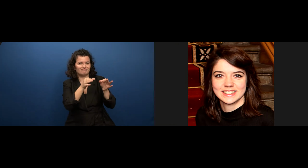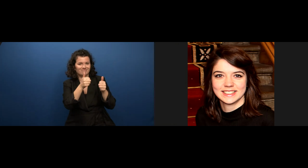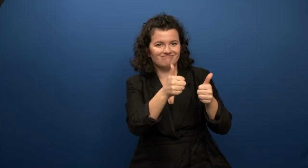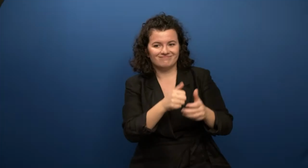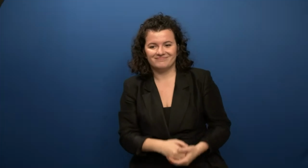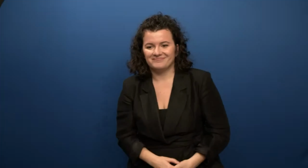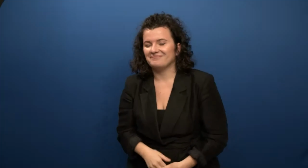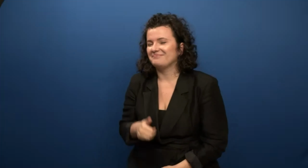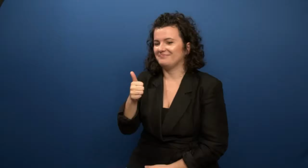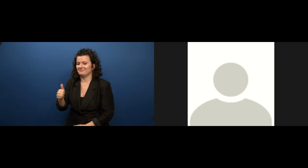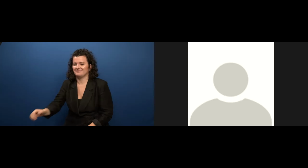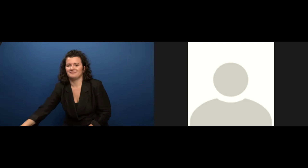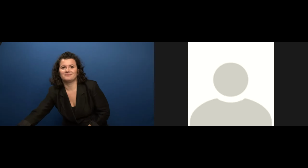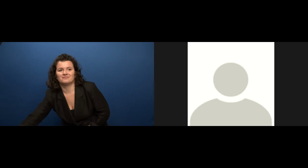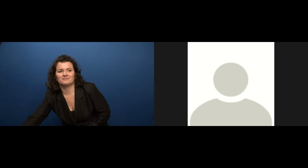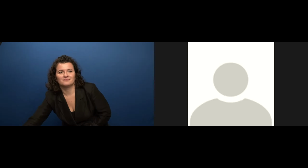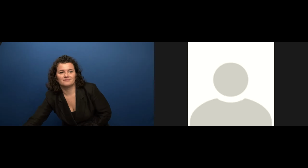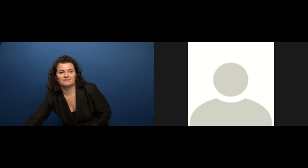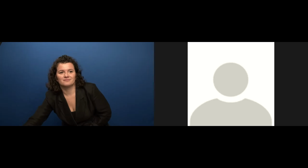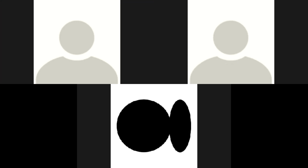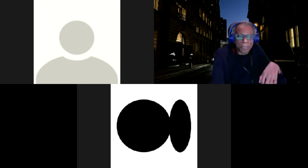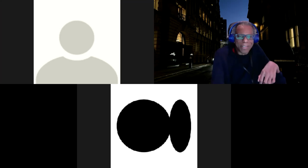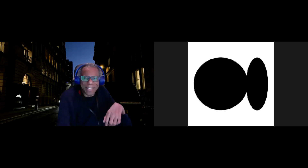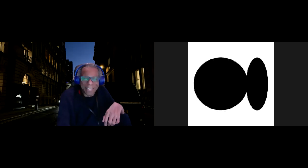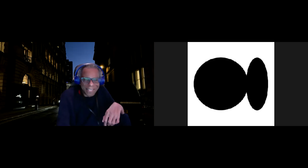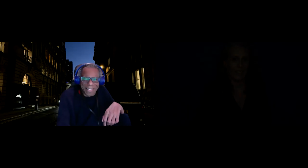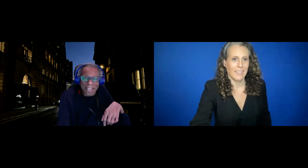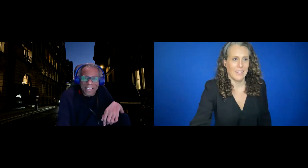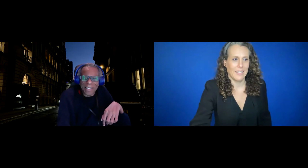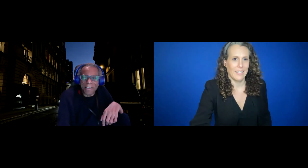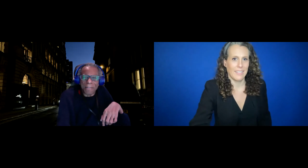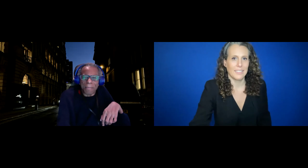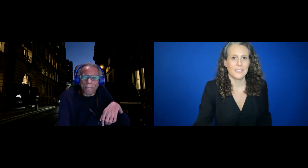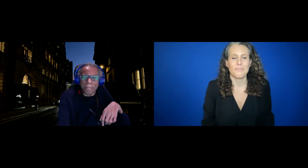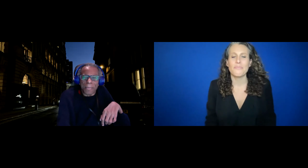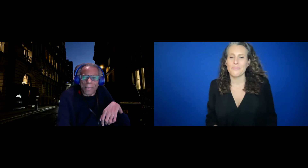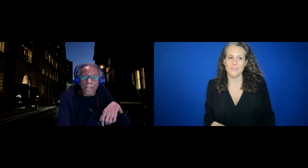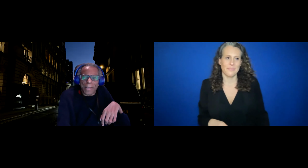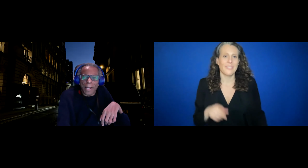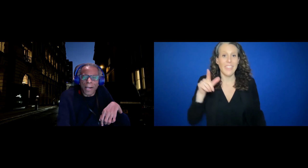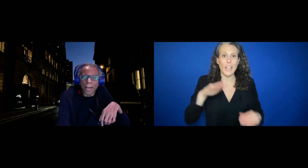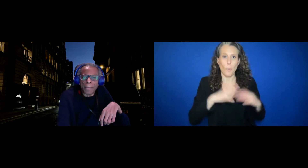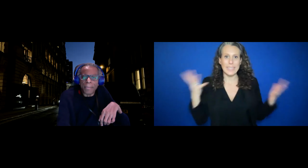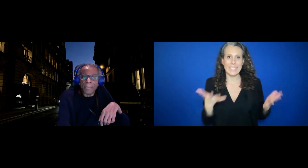much. Actually, that's easier for me too. So,